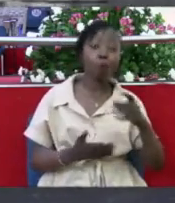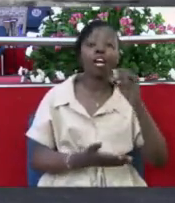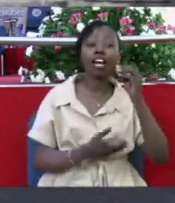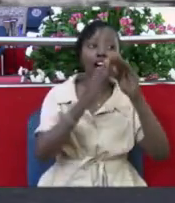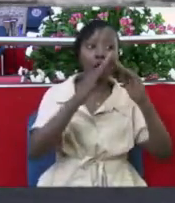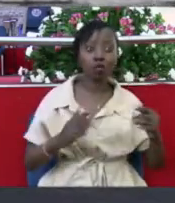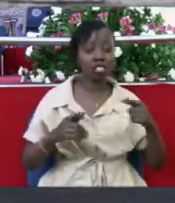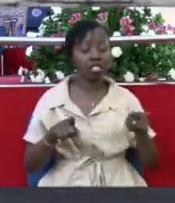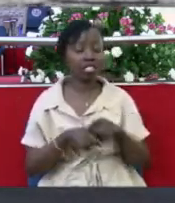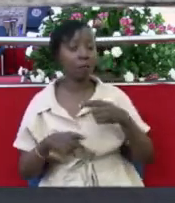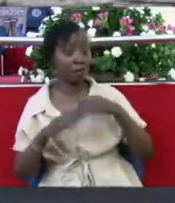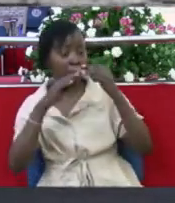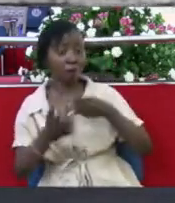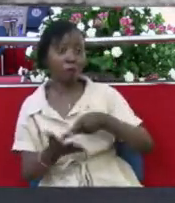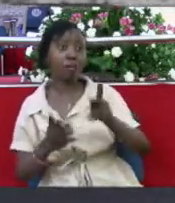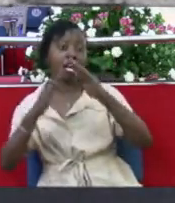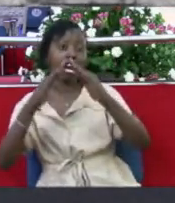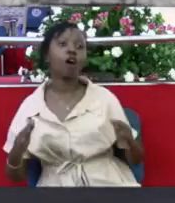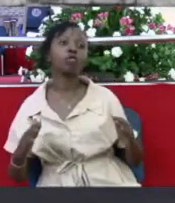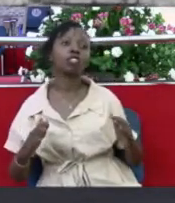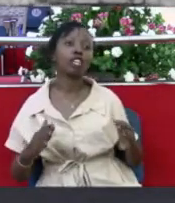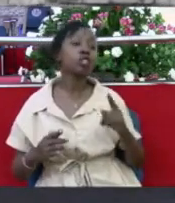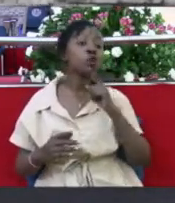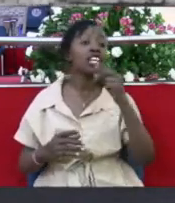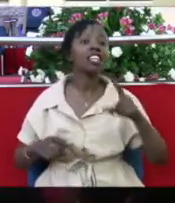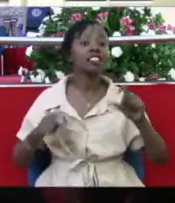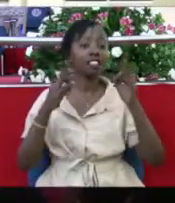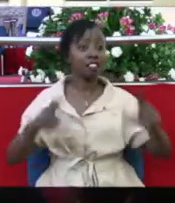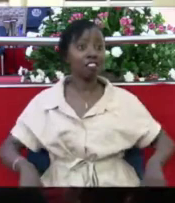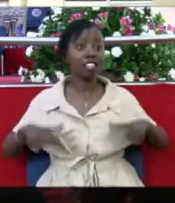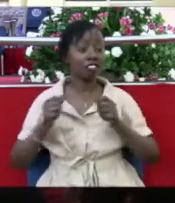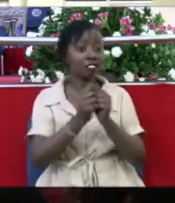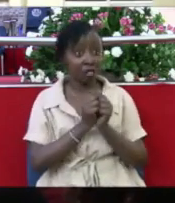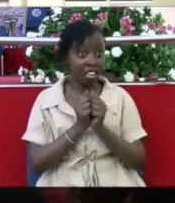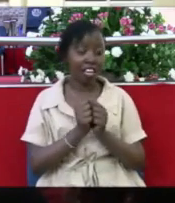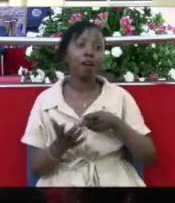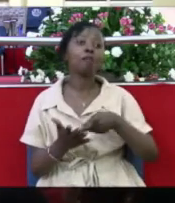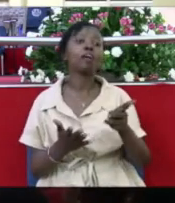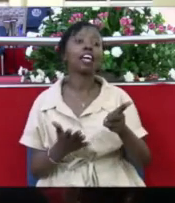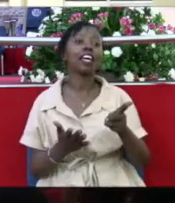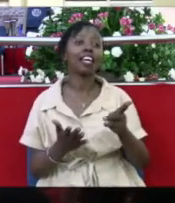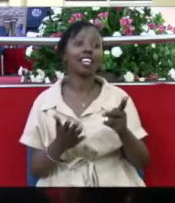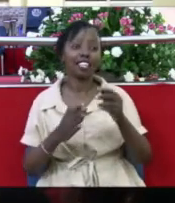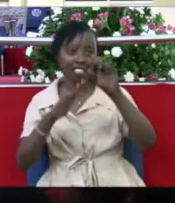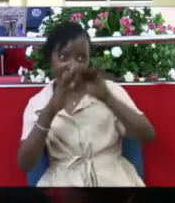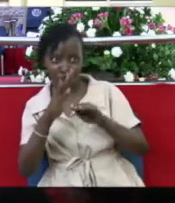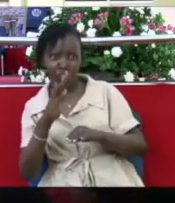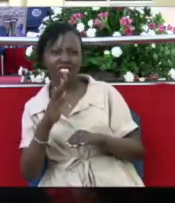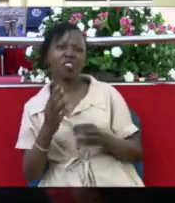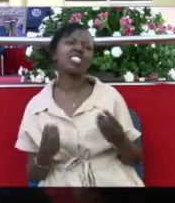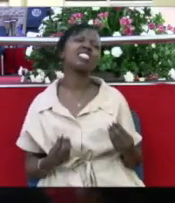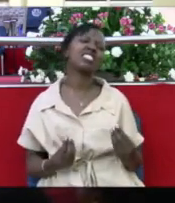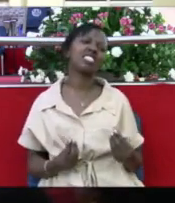rent. Tukiishi pamoja tutalipa rent moja. Unaona? You see? Unaona? It's very convenient. Si hiyo